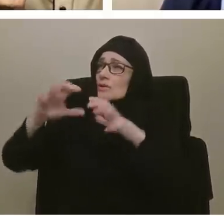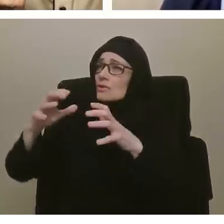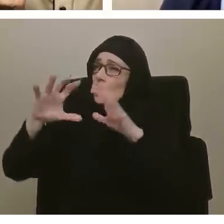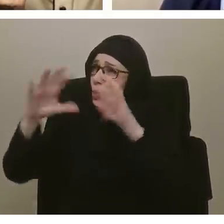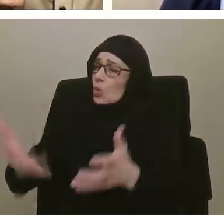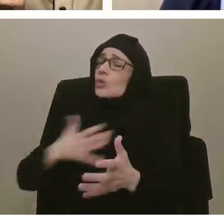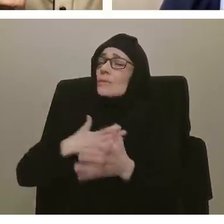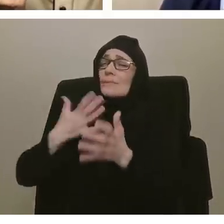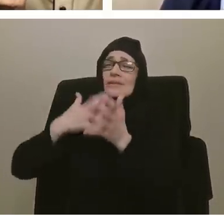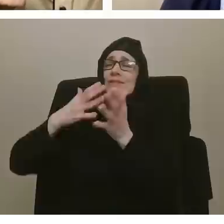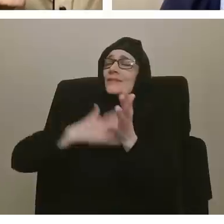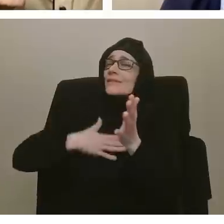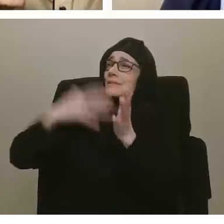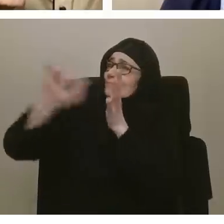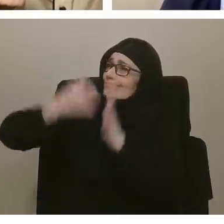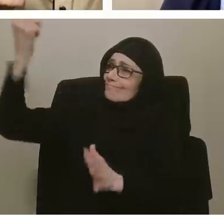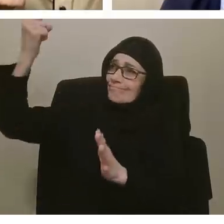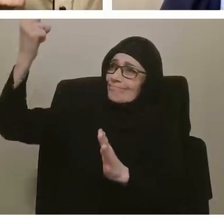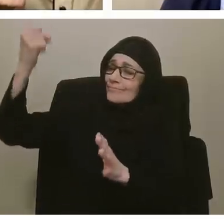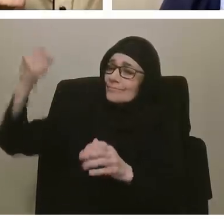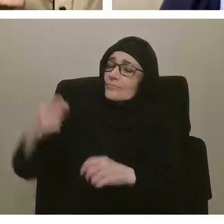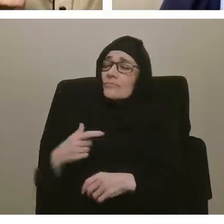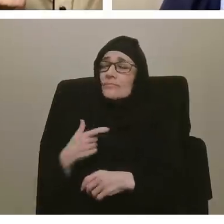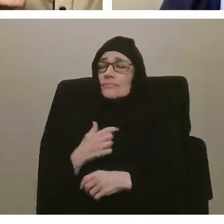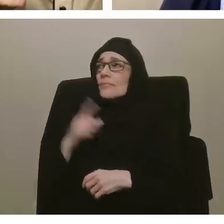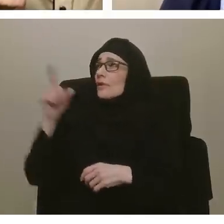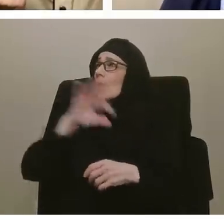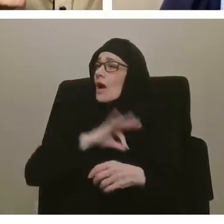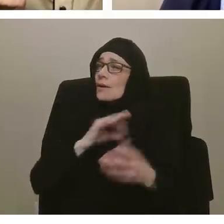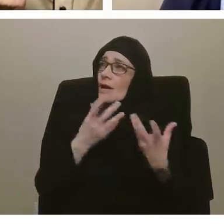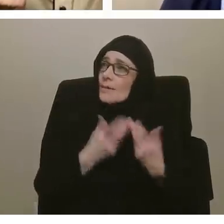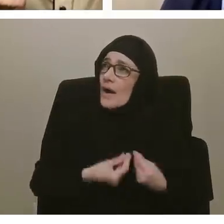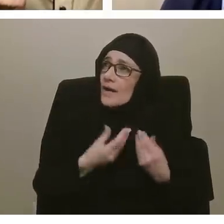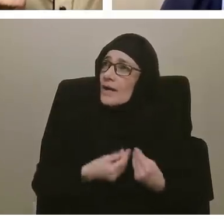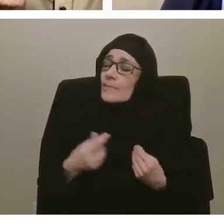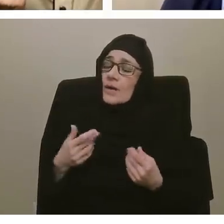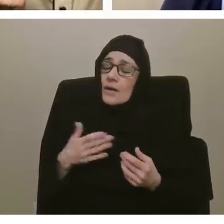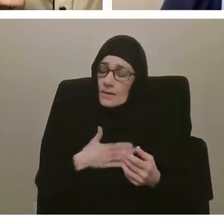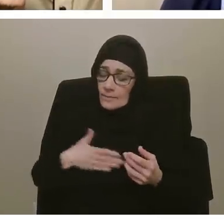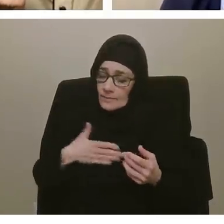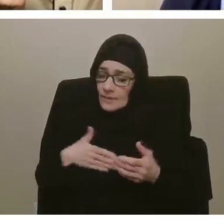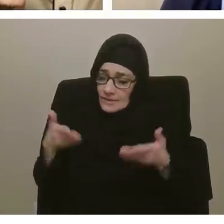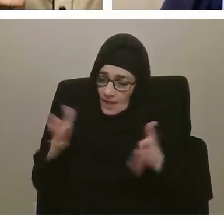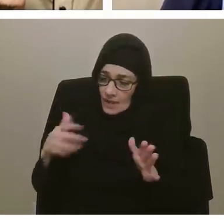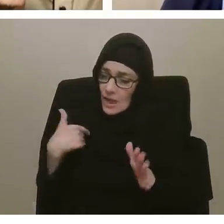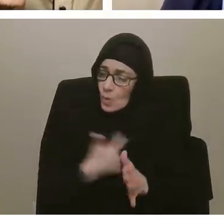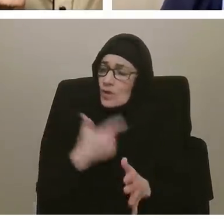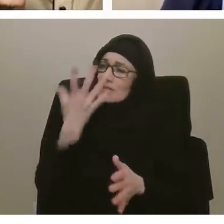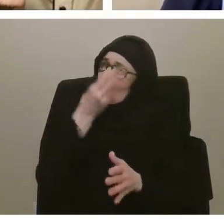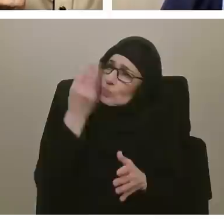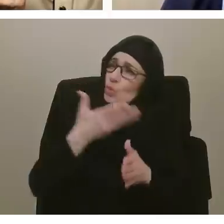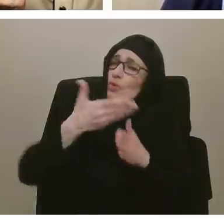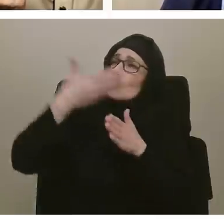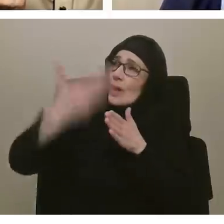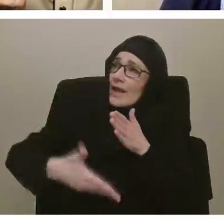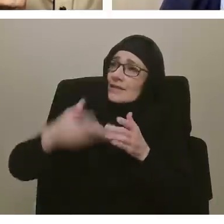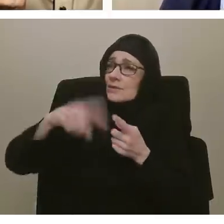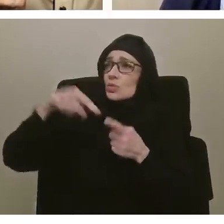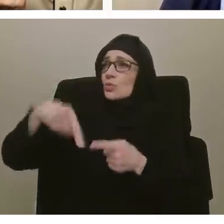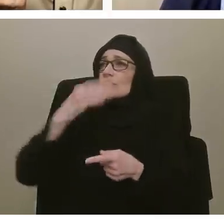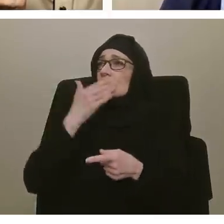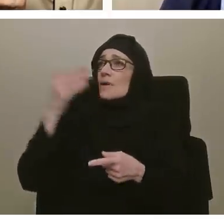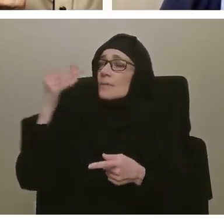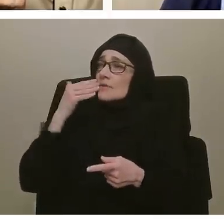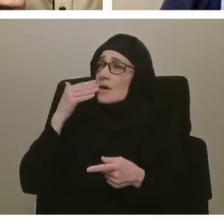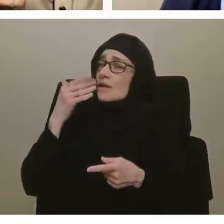Ya Kareem, Ya Rahman, Ya Rahim. We ask you, Allah, to grant us a husnul khitam, a beautiful ending to this Ramadan, and